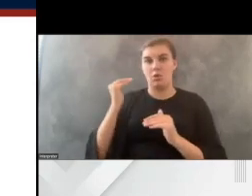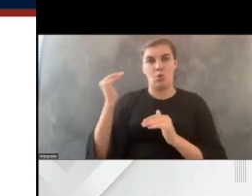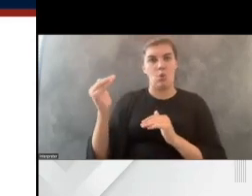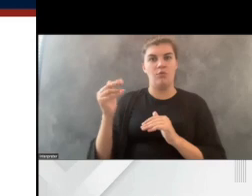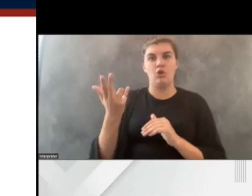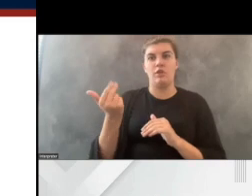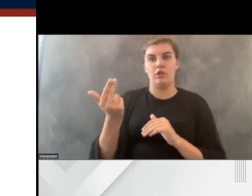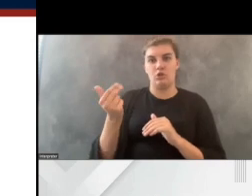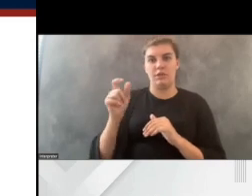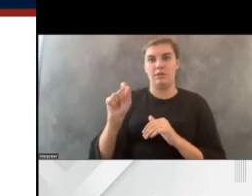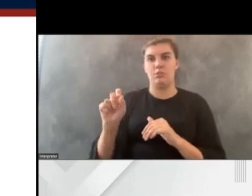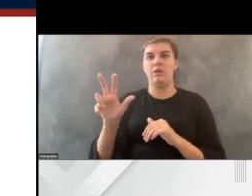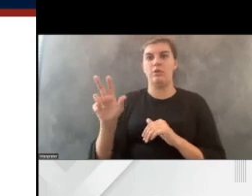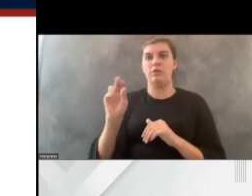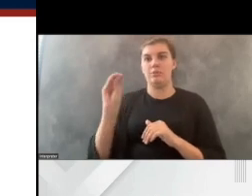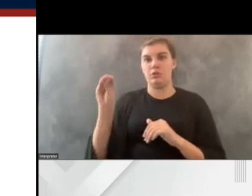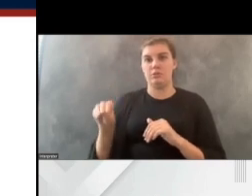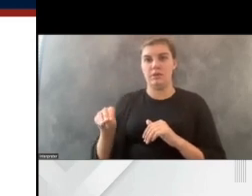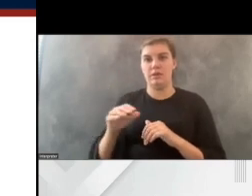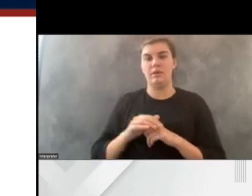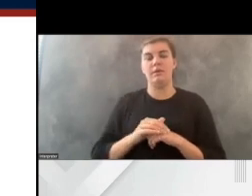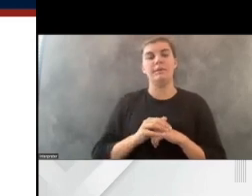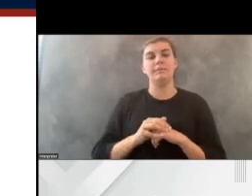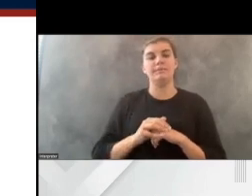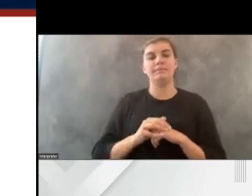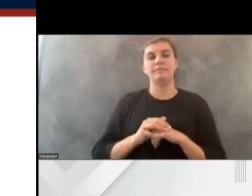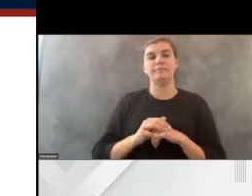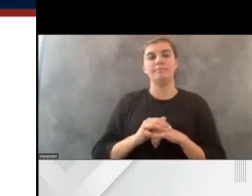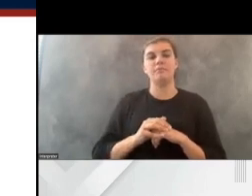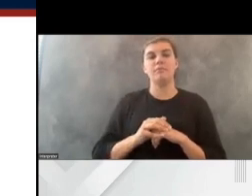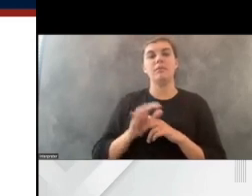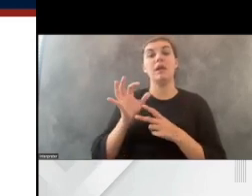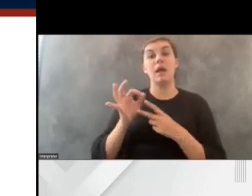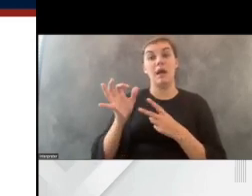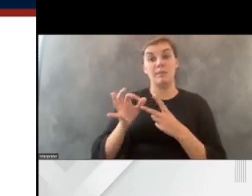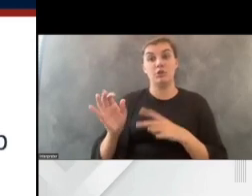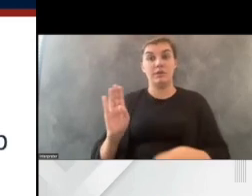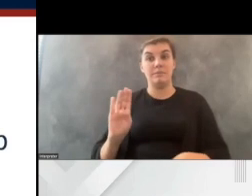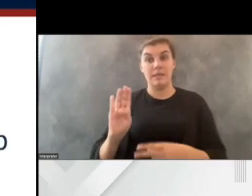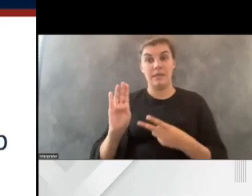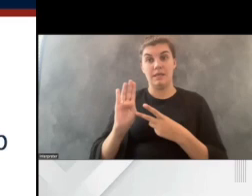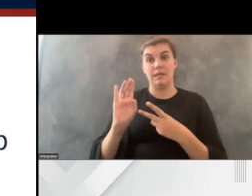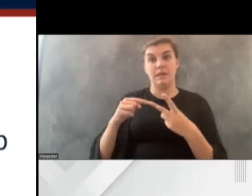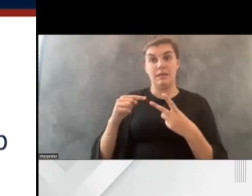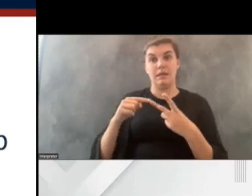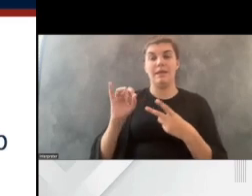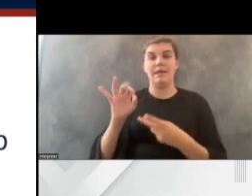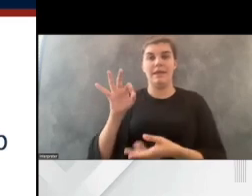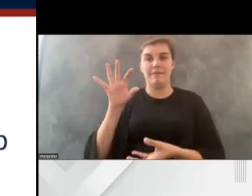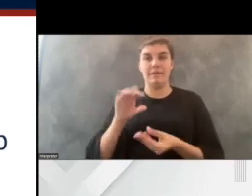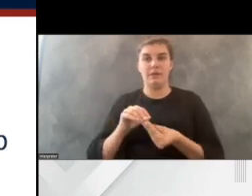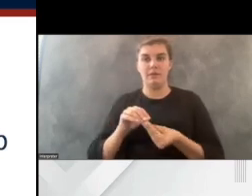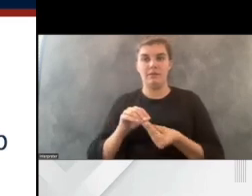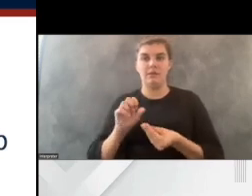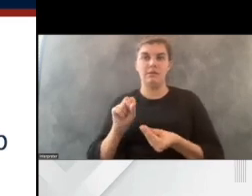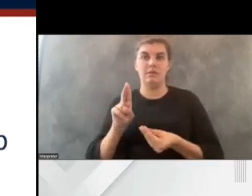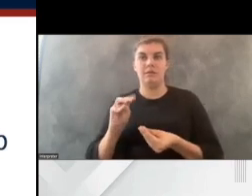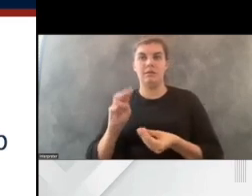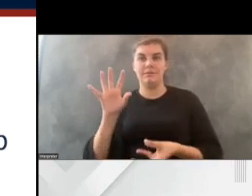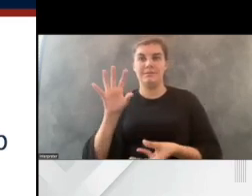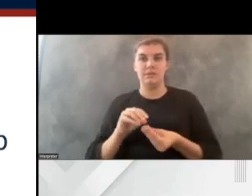The maximum allowed running slope for the clear area is 5%. The clear area cross slope required